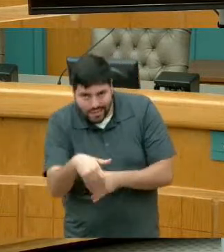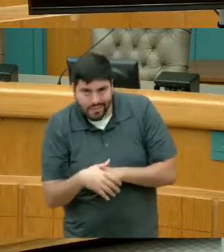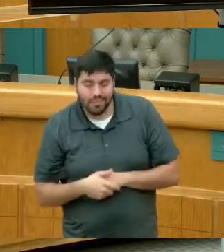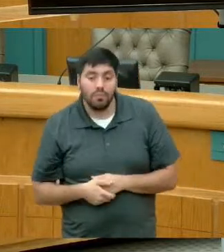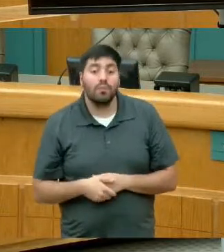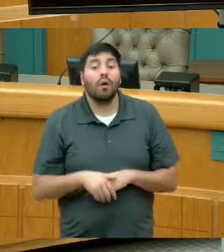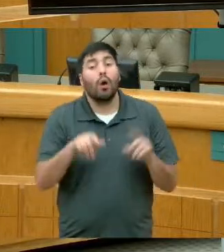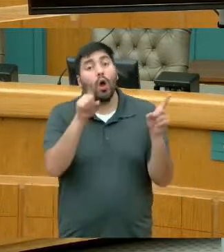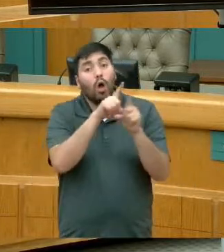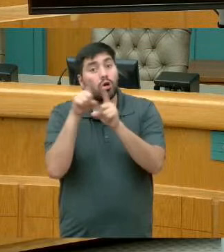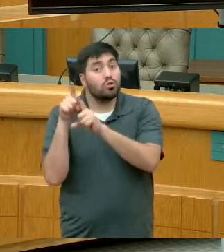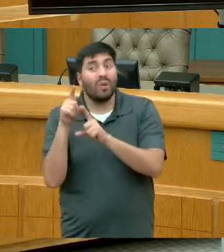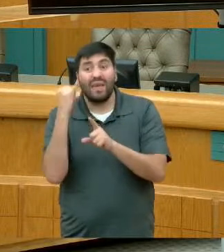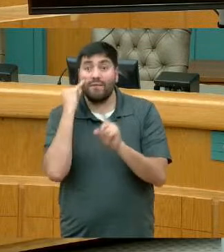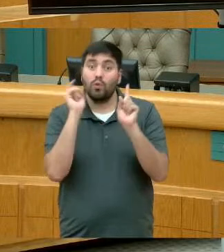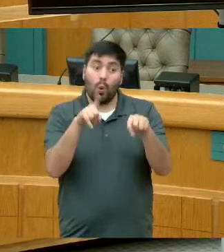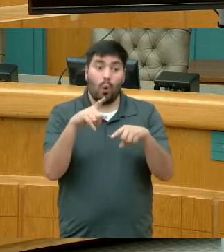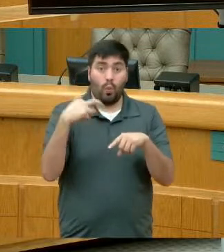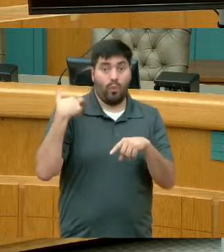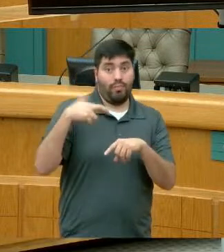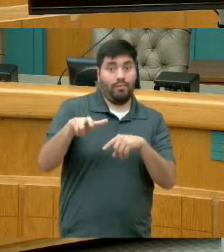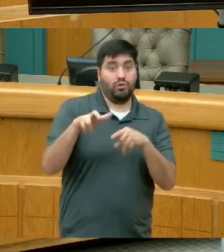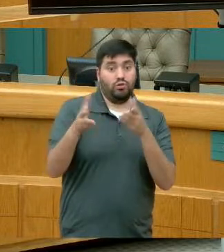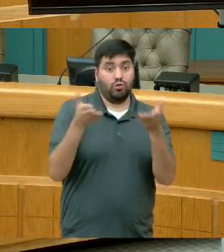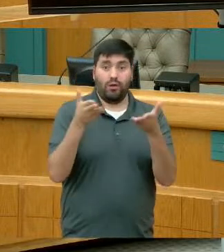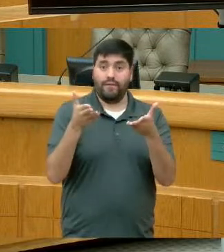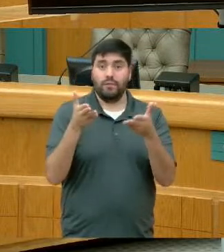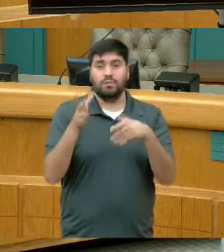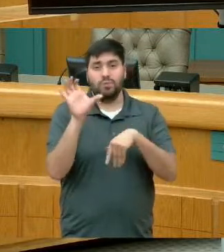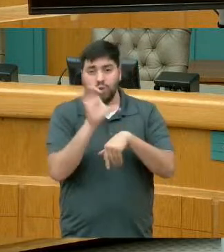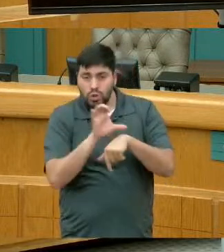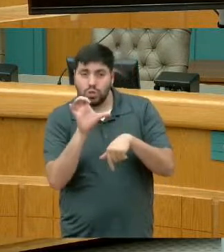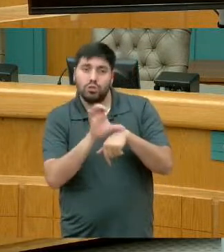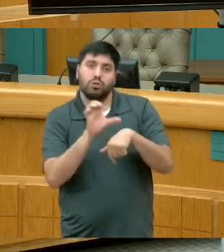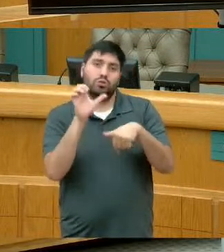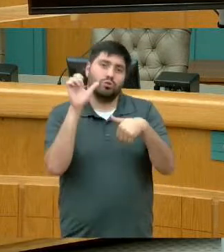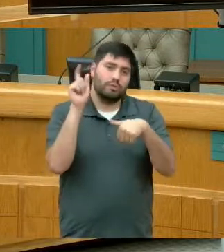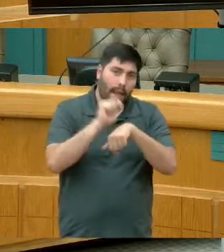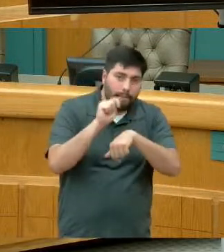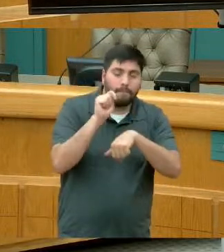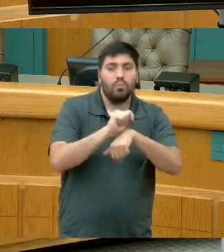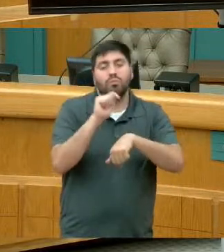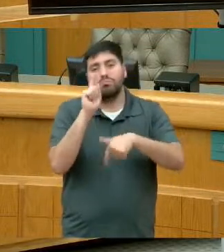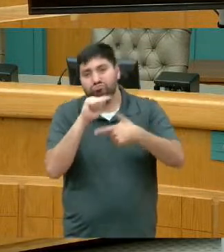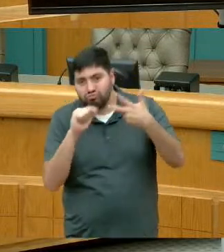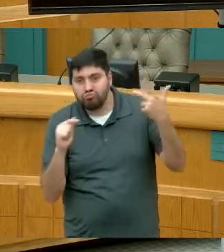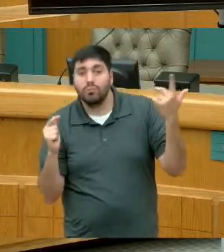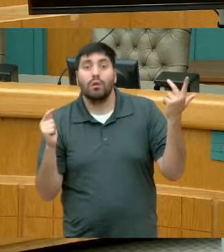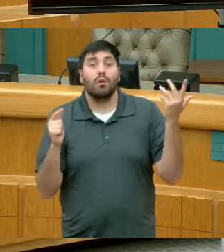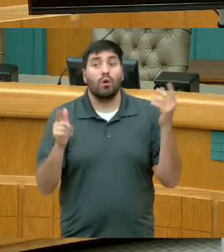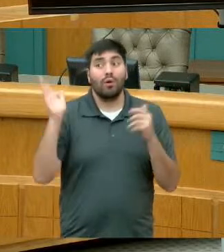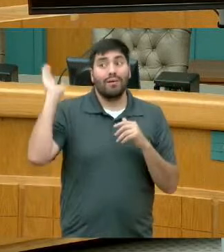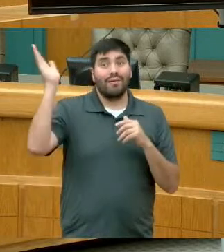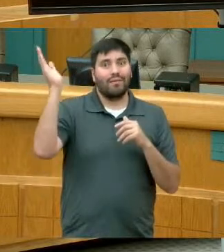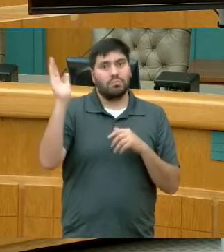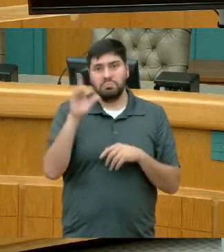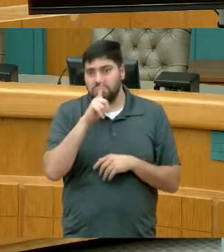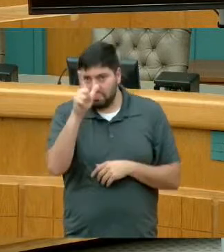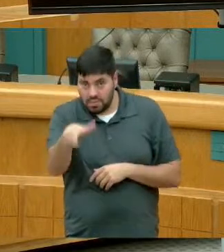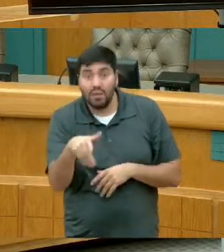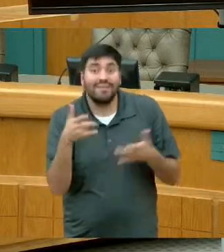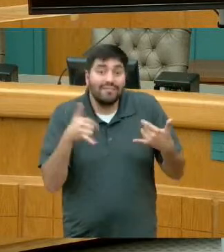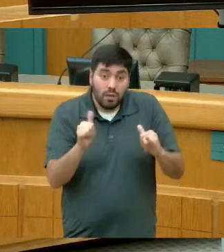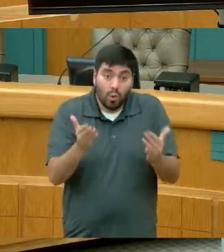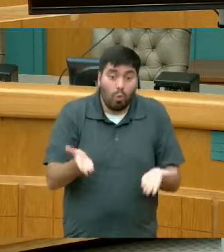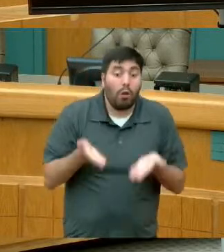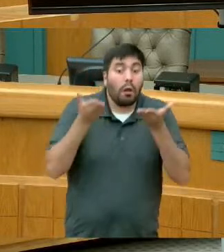wear the mask. Also attending a religious services or giving a speech. It's still recommended